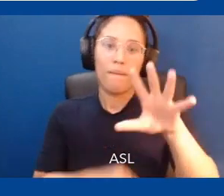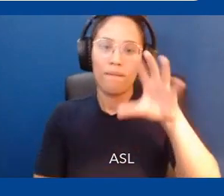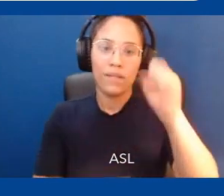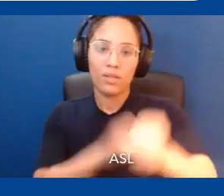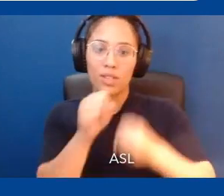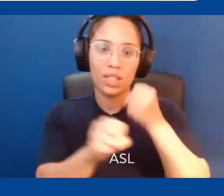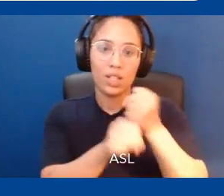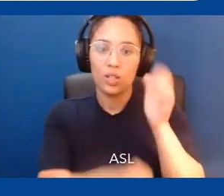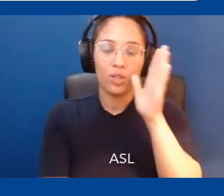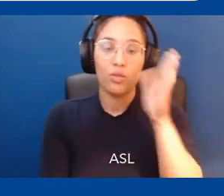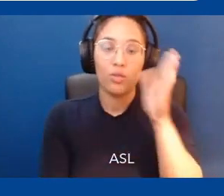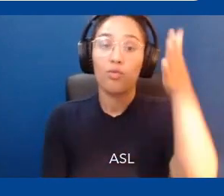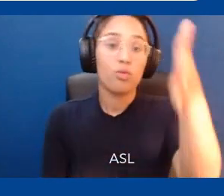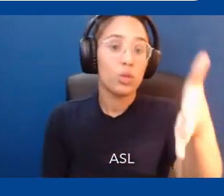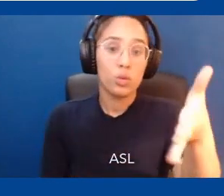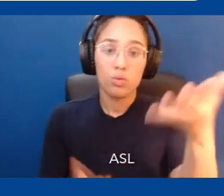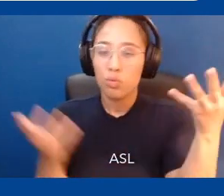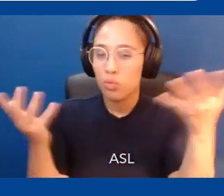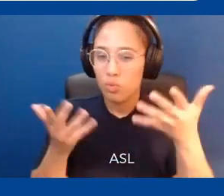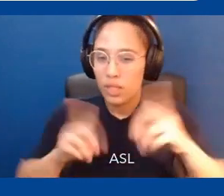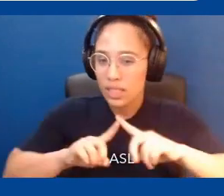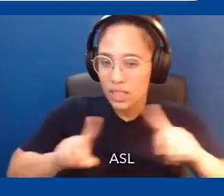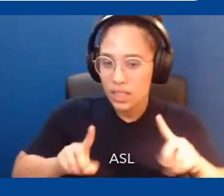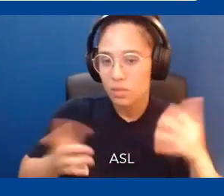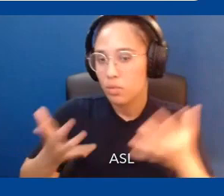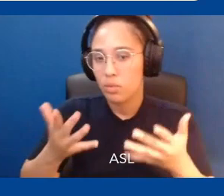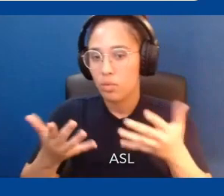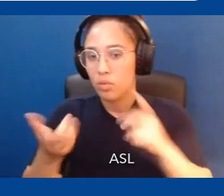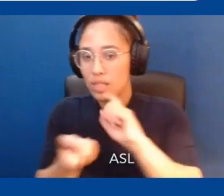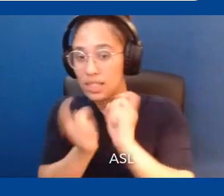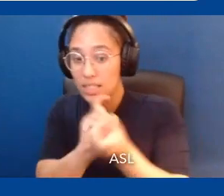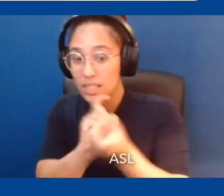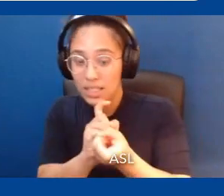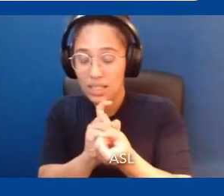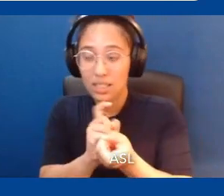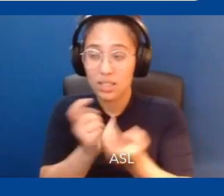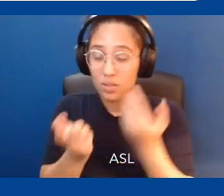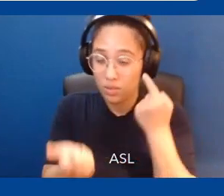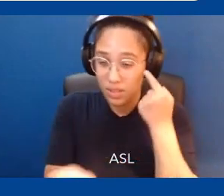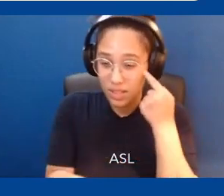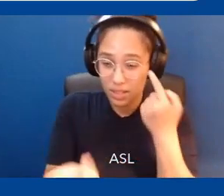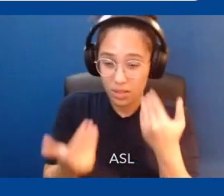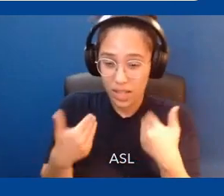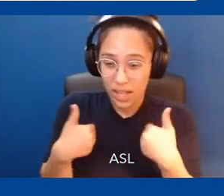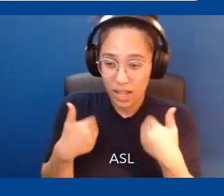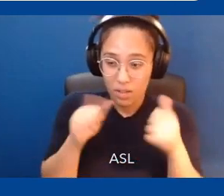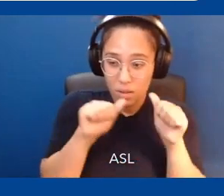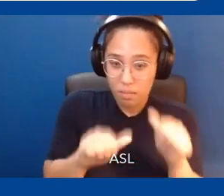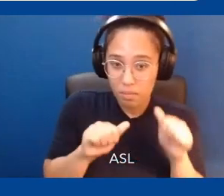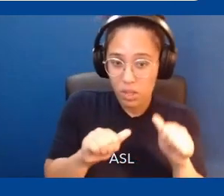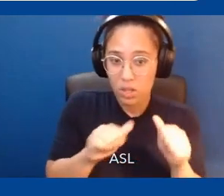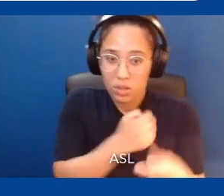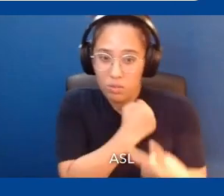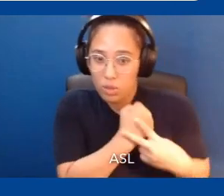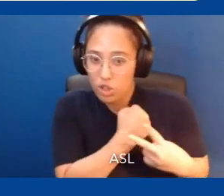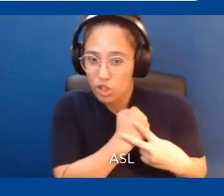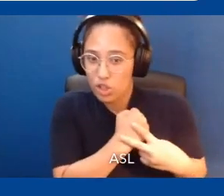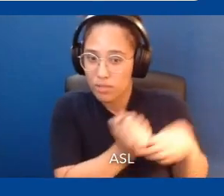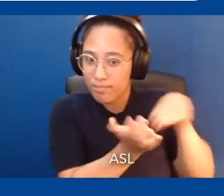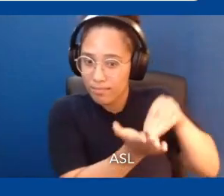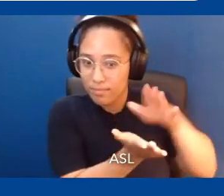might change, or is there a way to preserve while also giving power